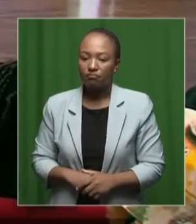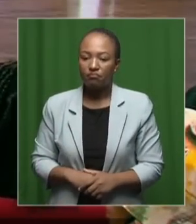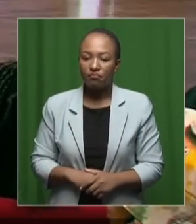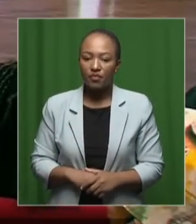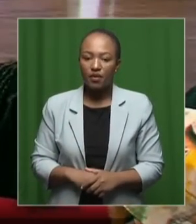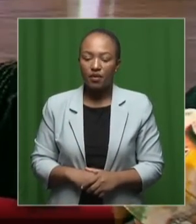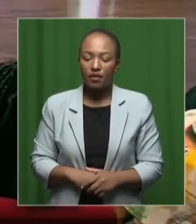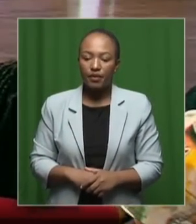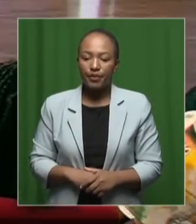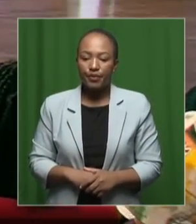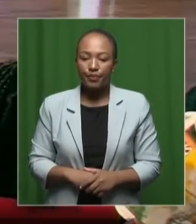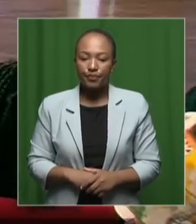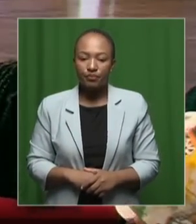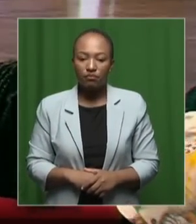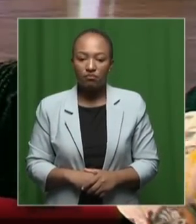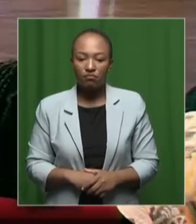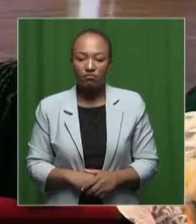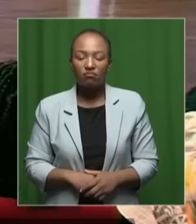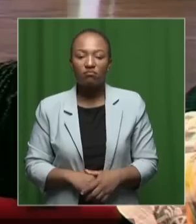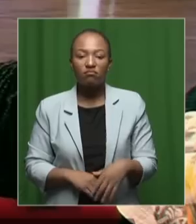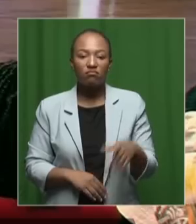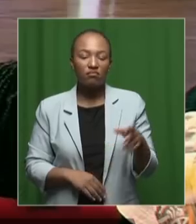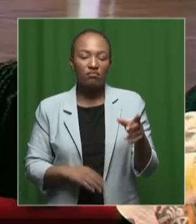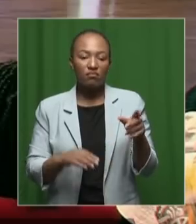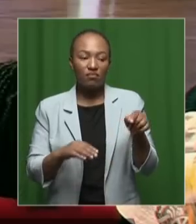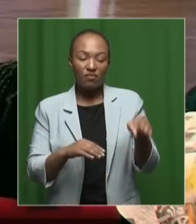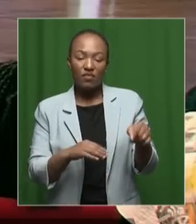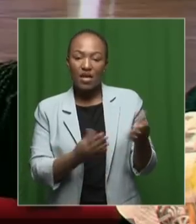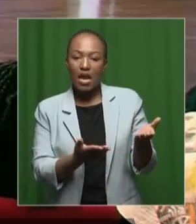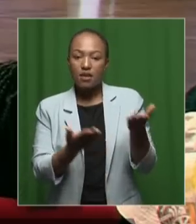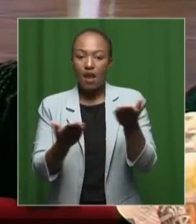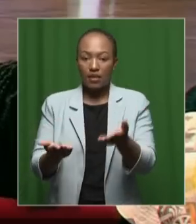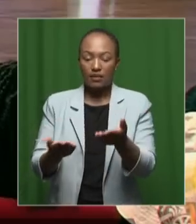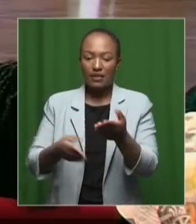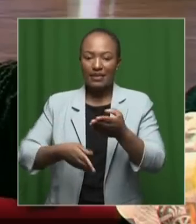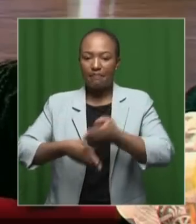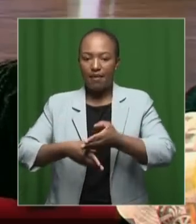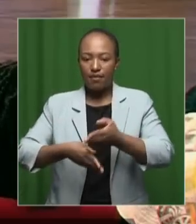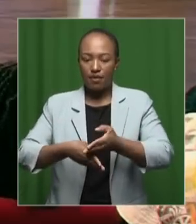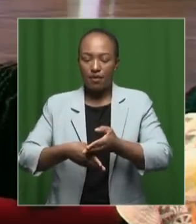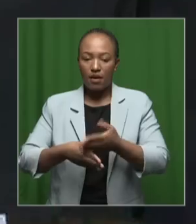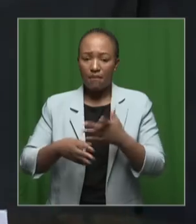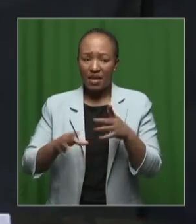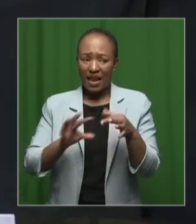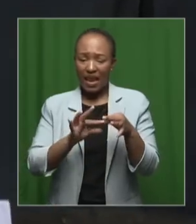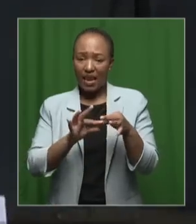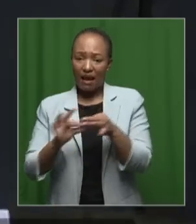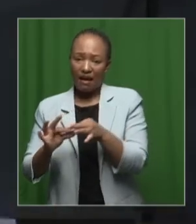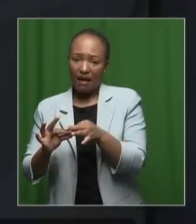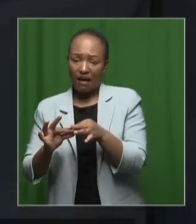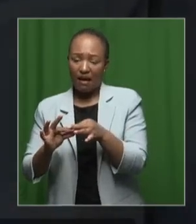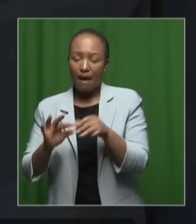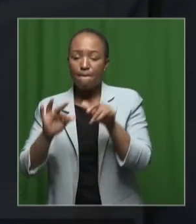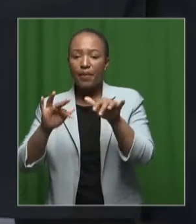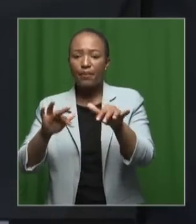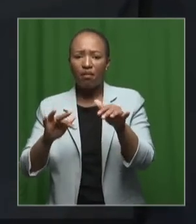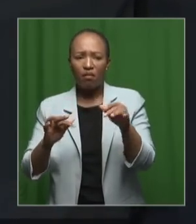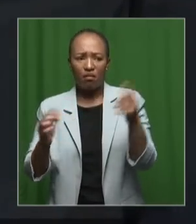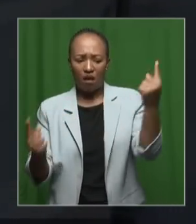Sakina, Nasi Spani has got nothing to do with the immigration problem. That has brought us